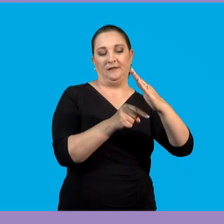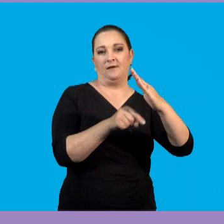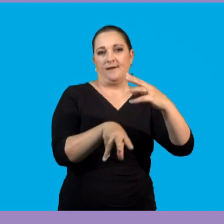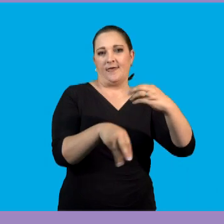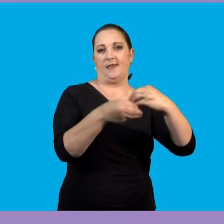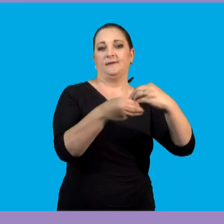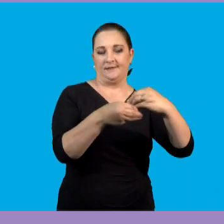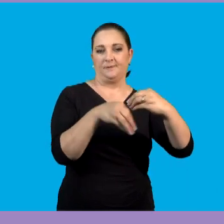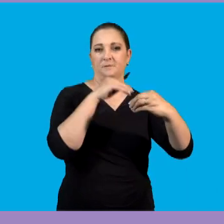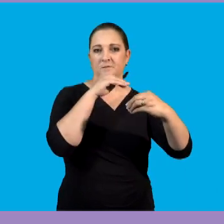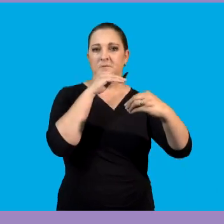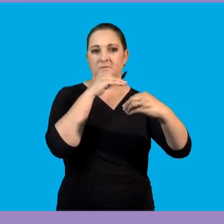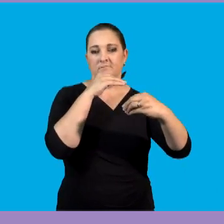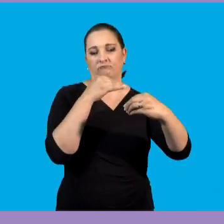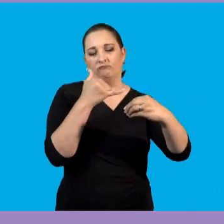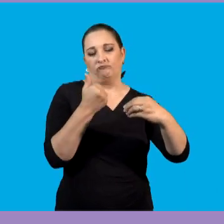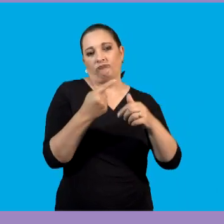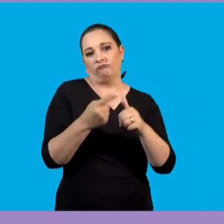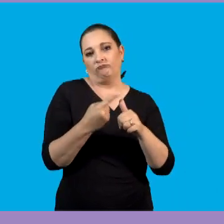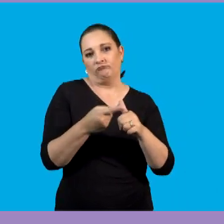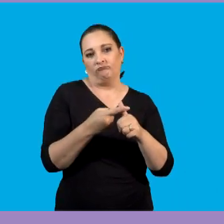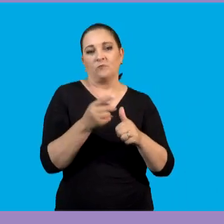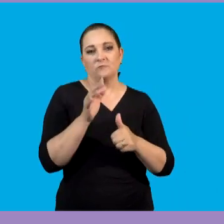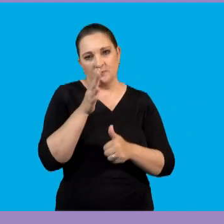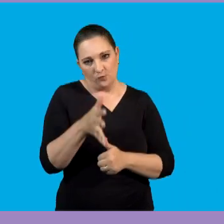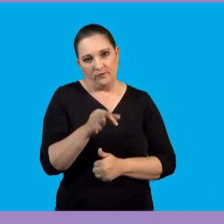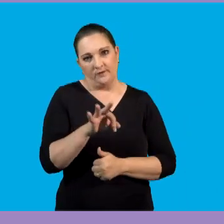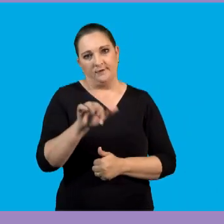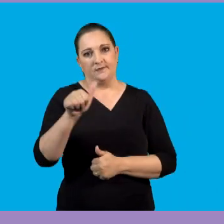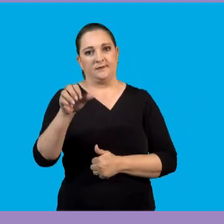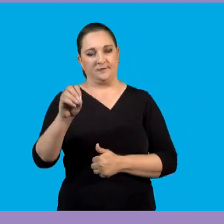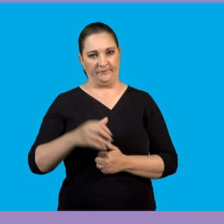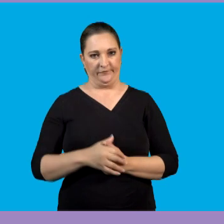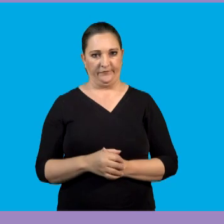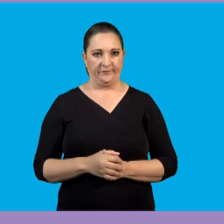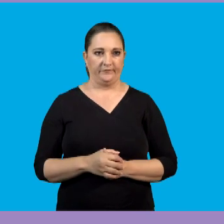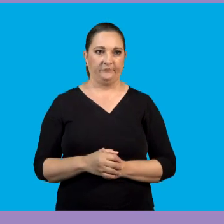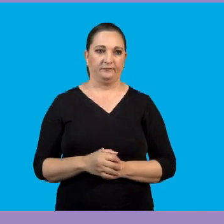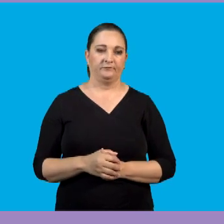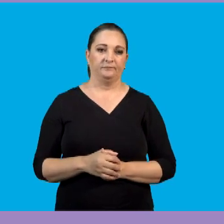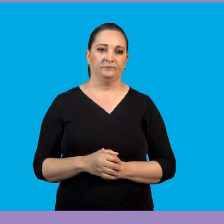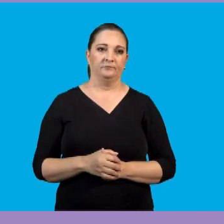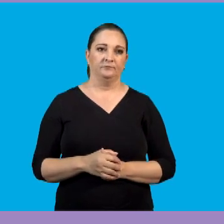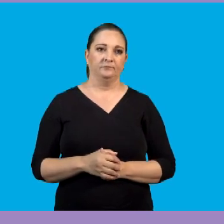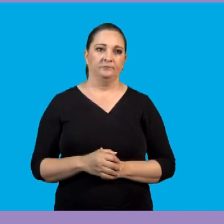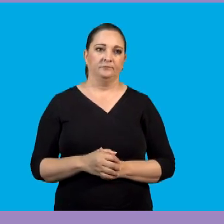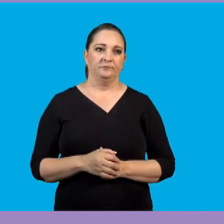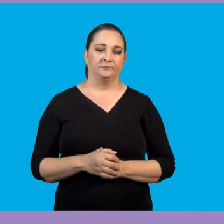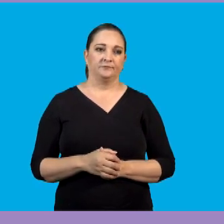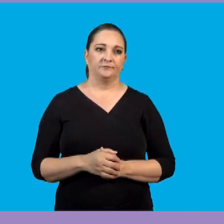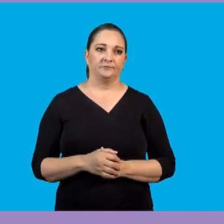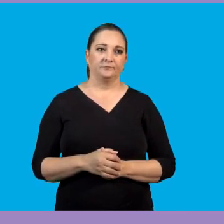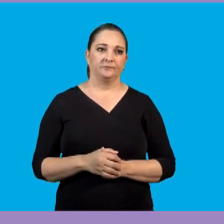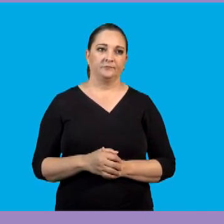that interior angle of triangle RST together, they should give us that